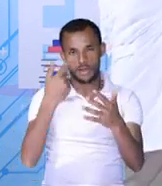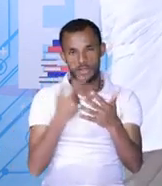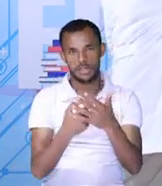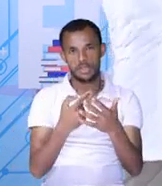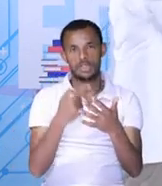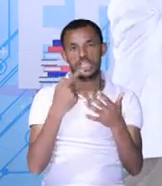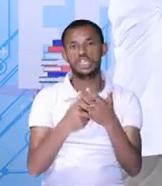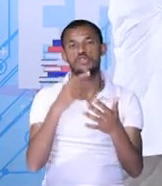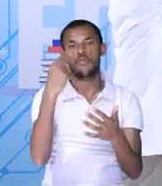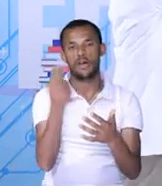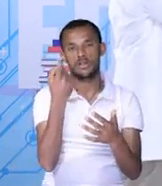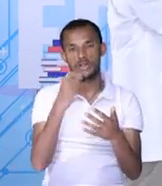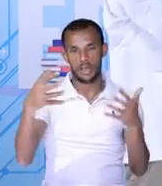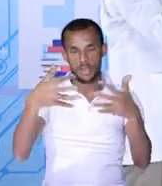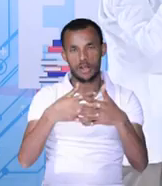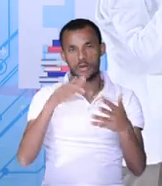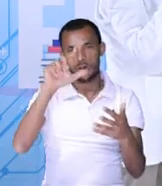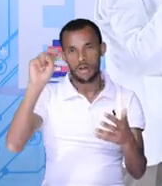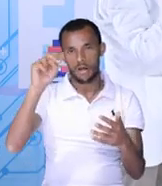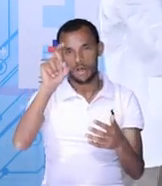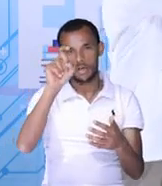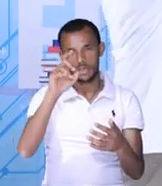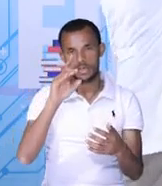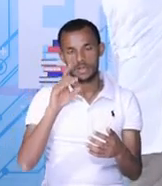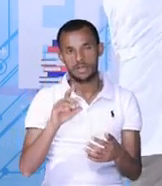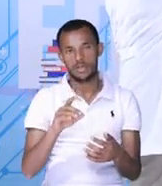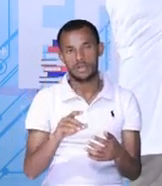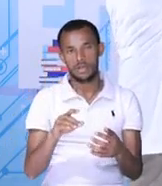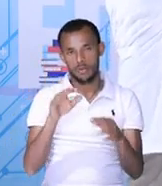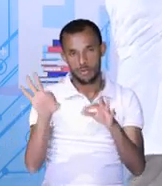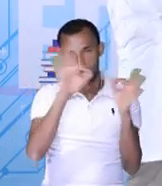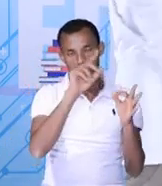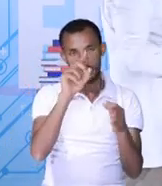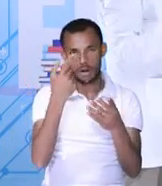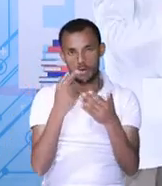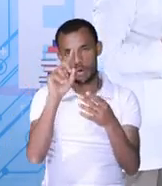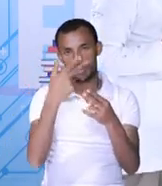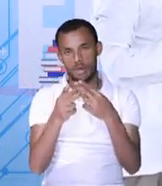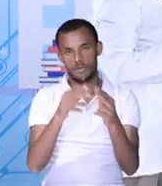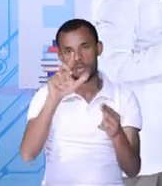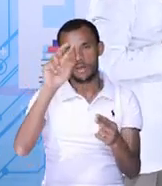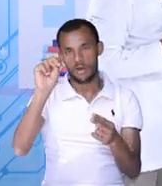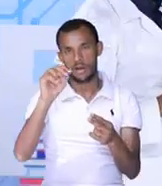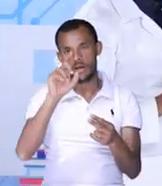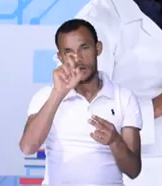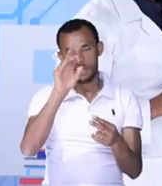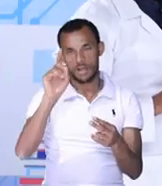the way, this function, the integral of ln x dx, is a product of the function. You can just put 1 here. It is 1 times ln x